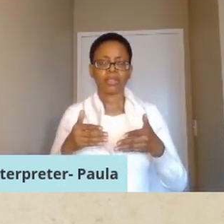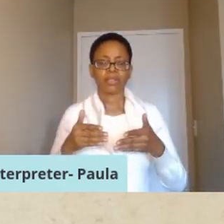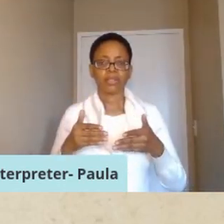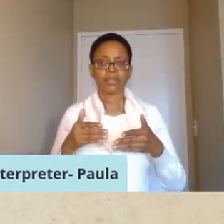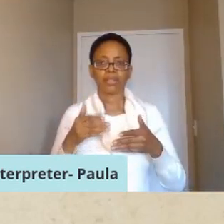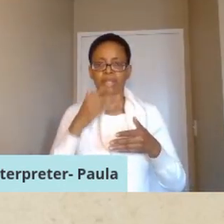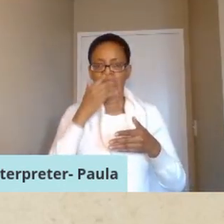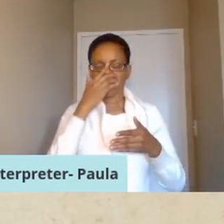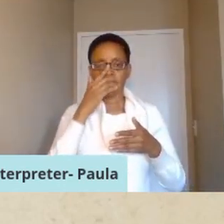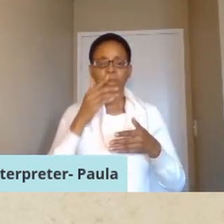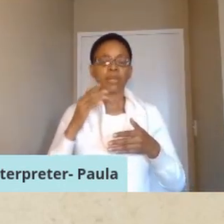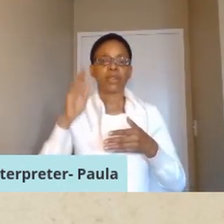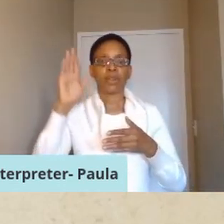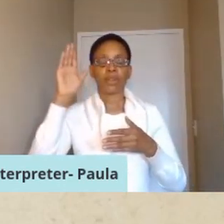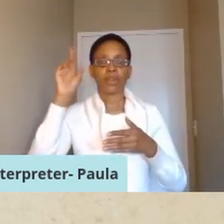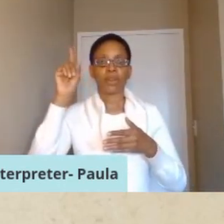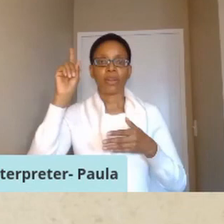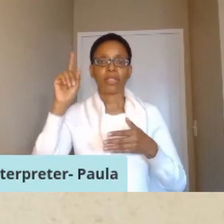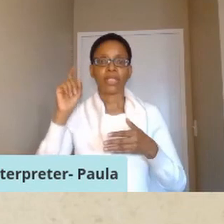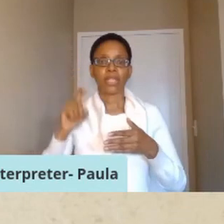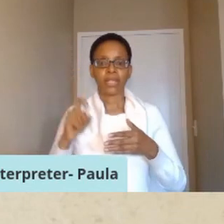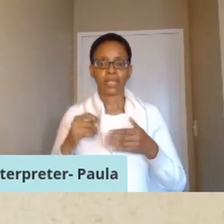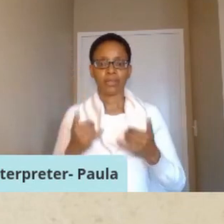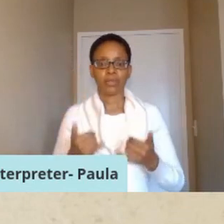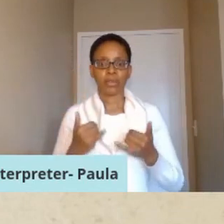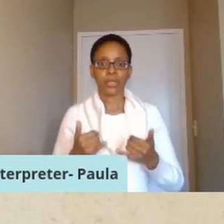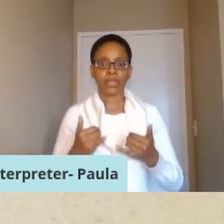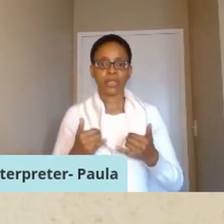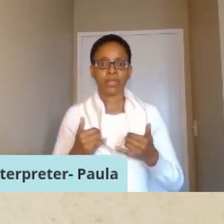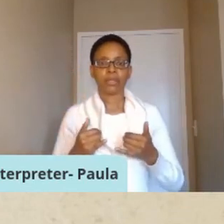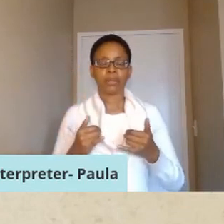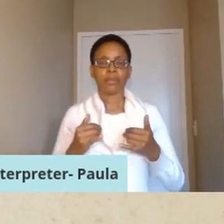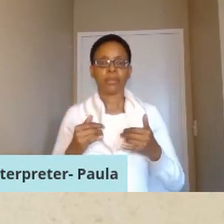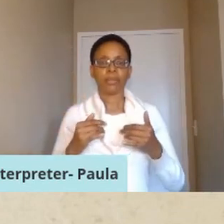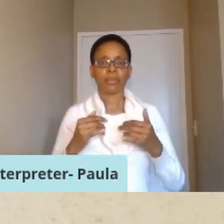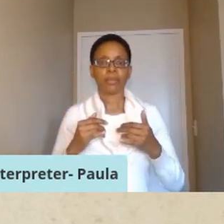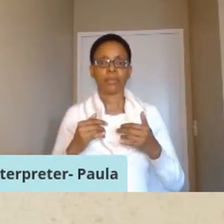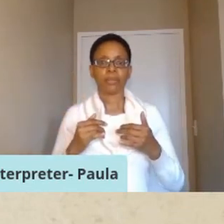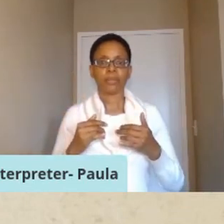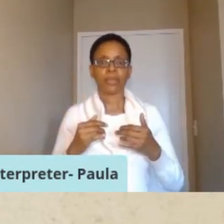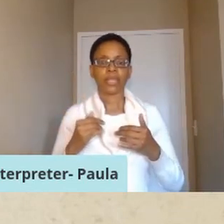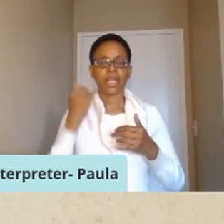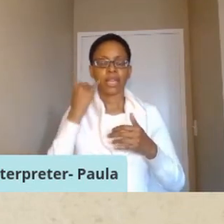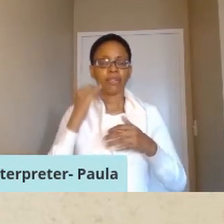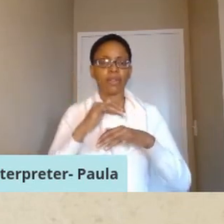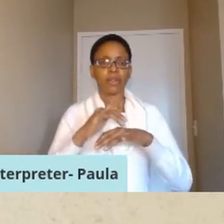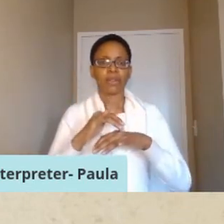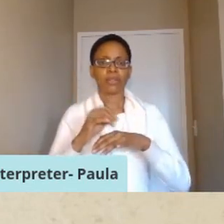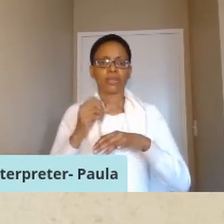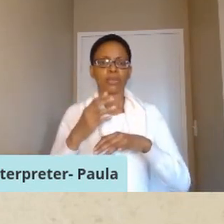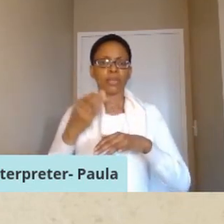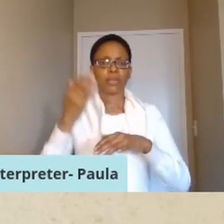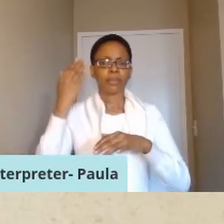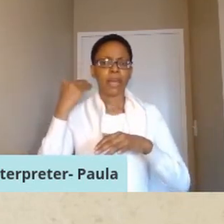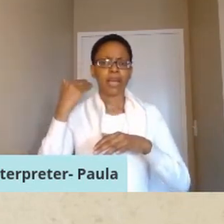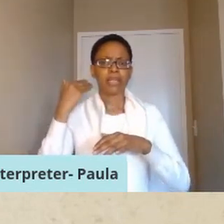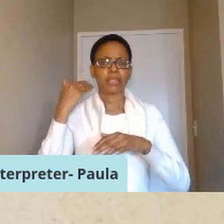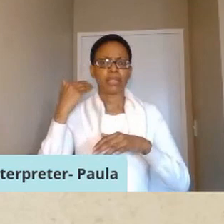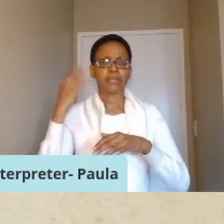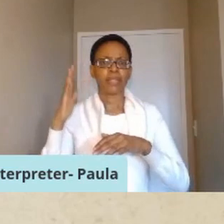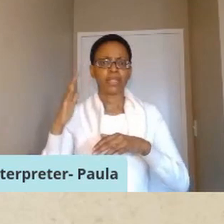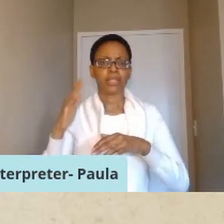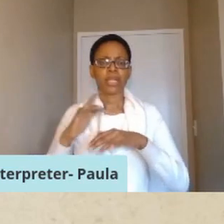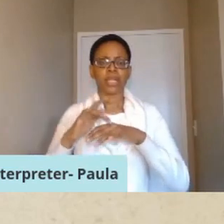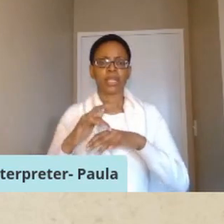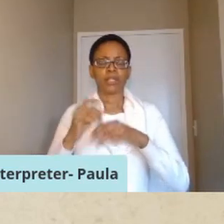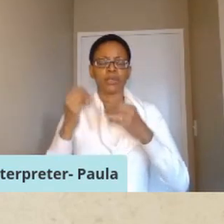of patience to every human being. However, by thinking too much about past what happened and too